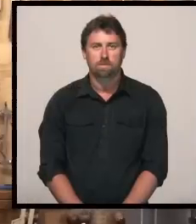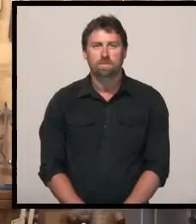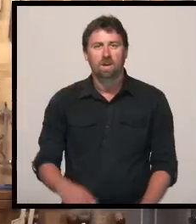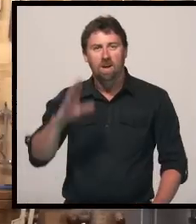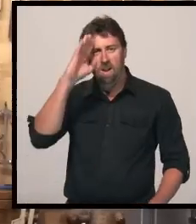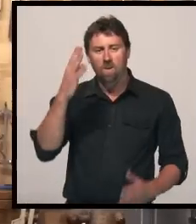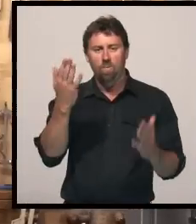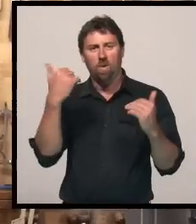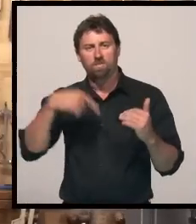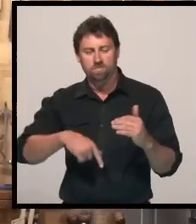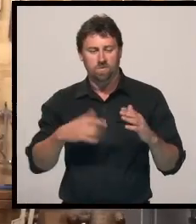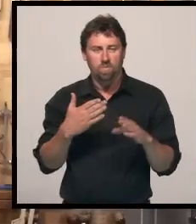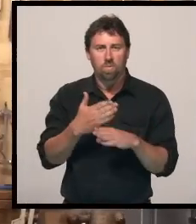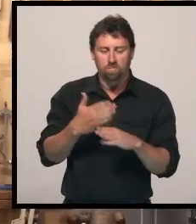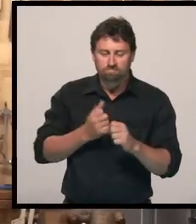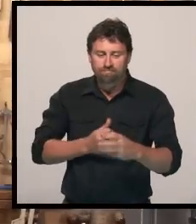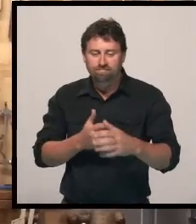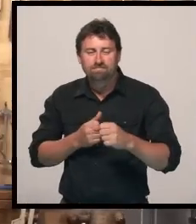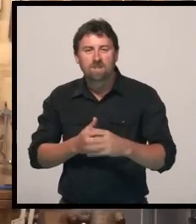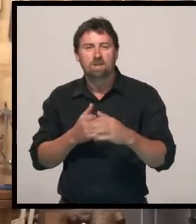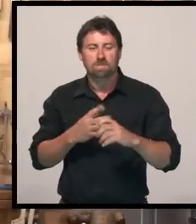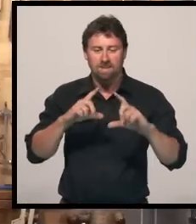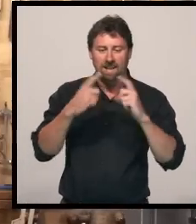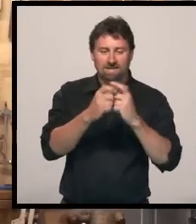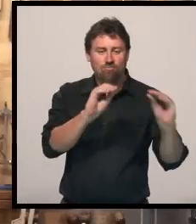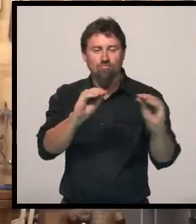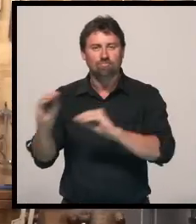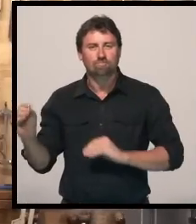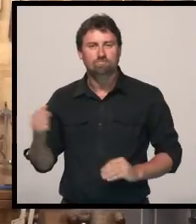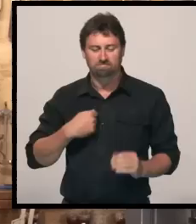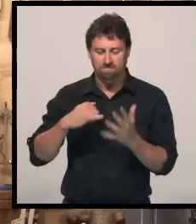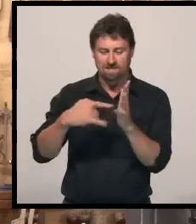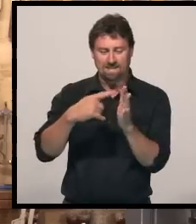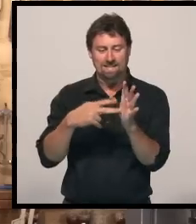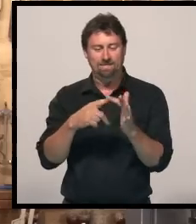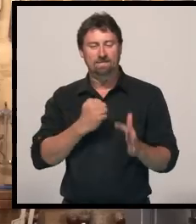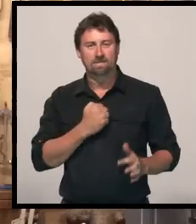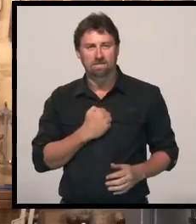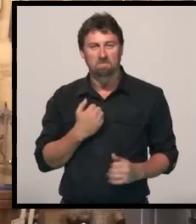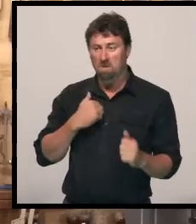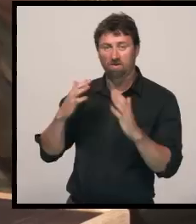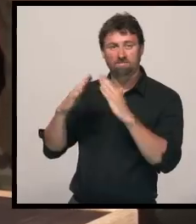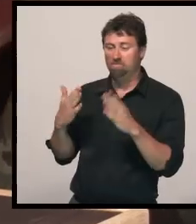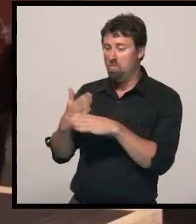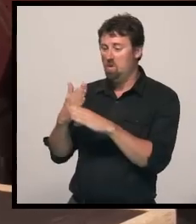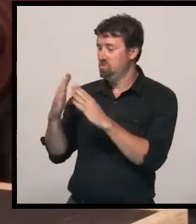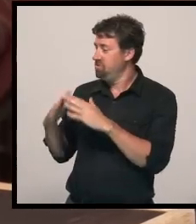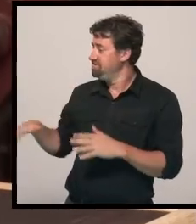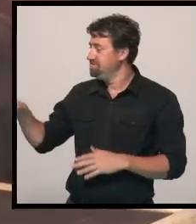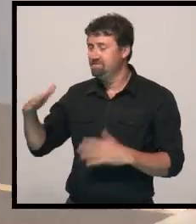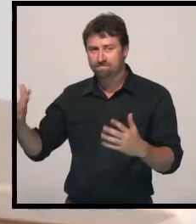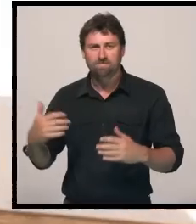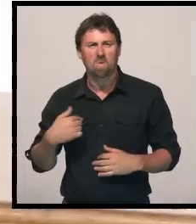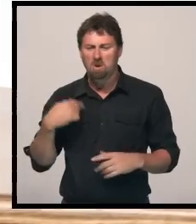Hi, welcome to Woodworking Masterclass. I'm Steve, and this is my shed. What we're doing this season is we're making boxes. One is